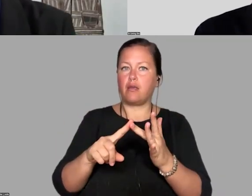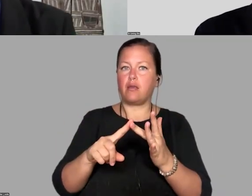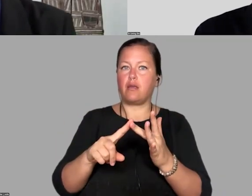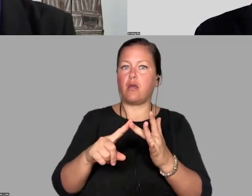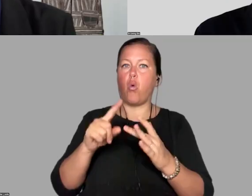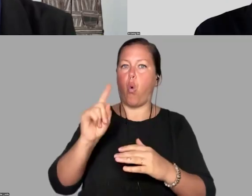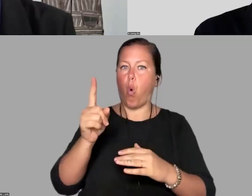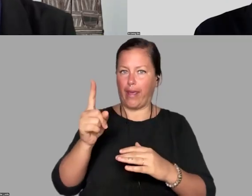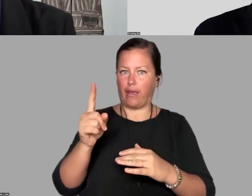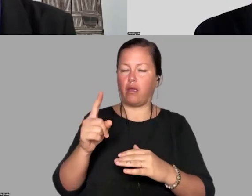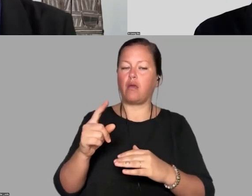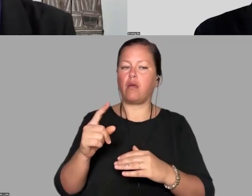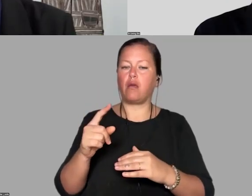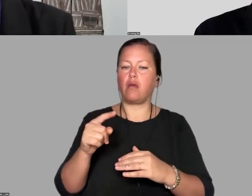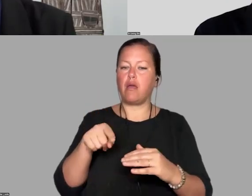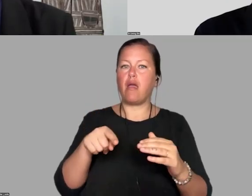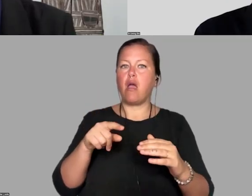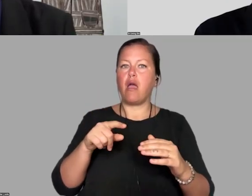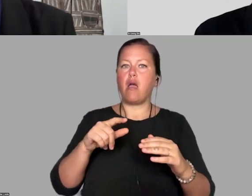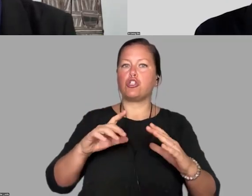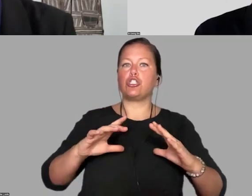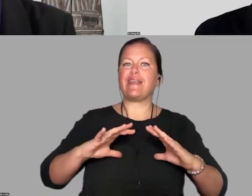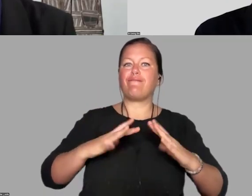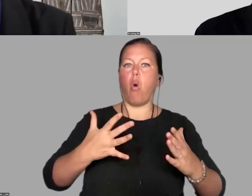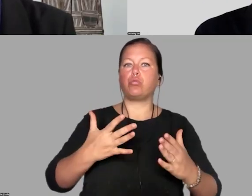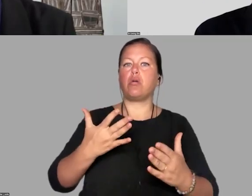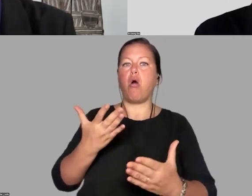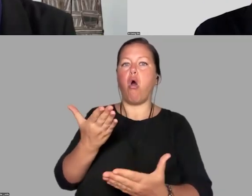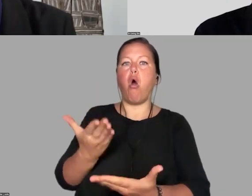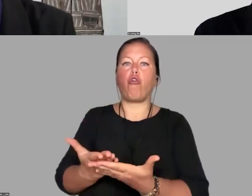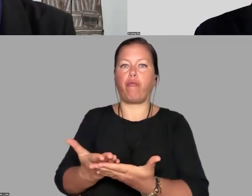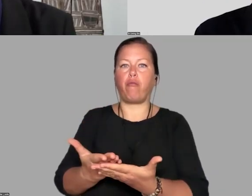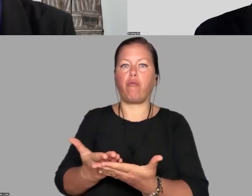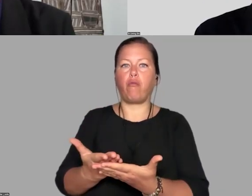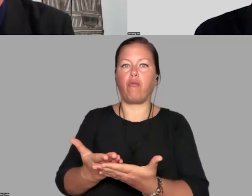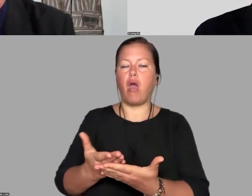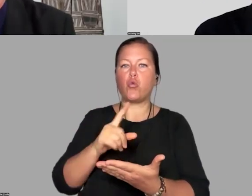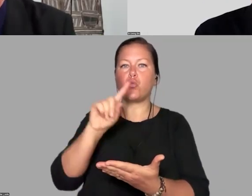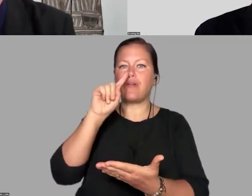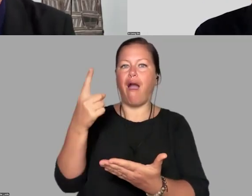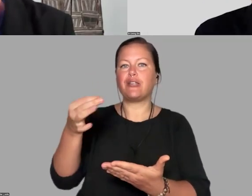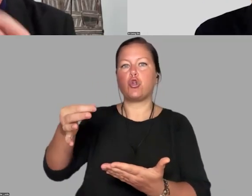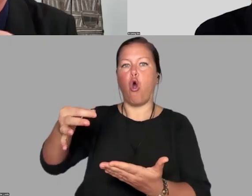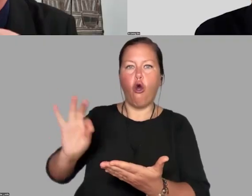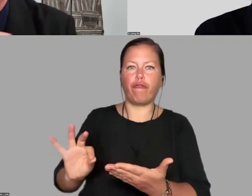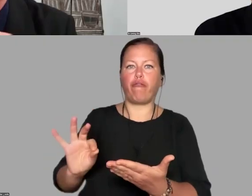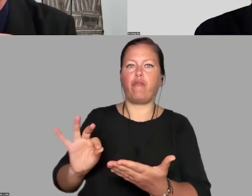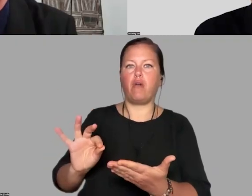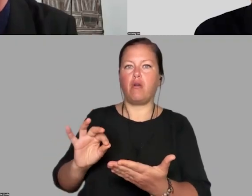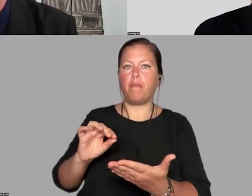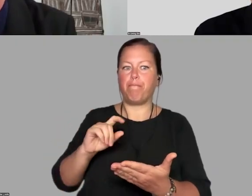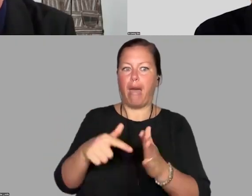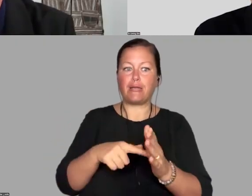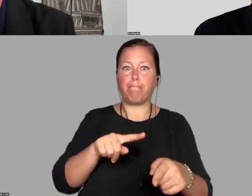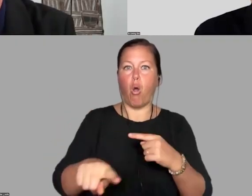warning, it's defaulted to being on and you can't necessarily switch it off, or maybe you can, but it's defaulting to